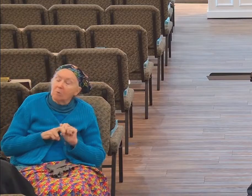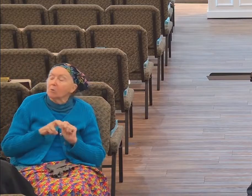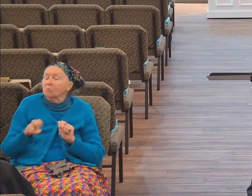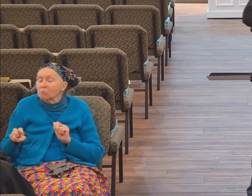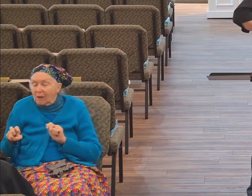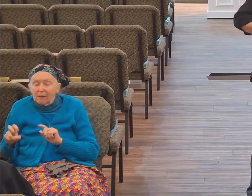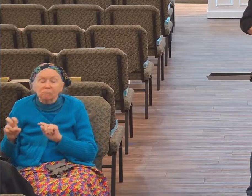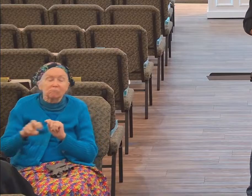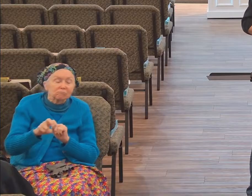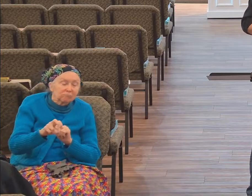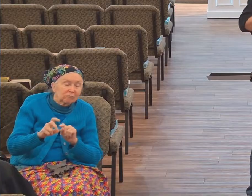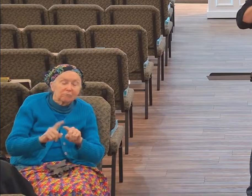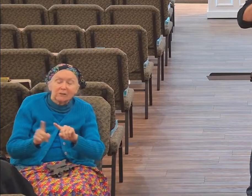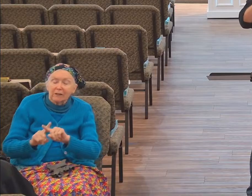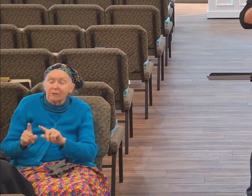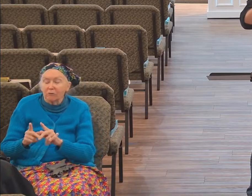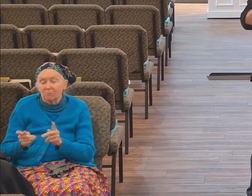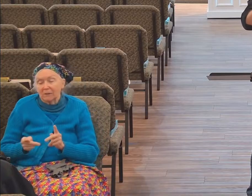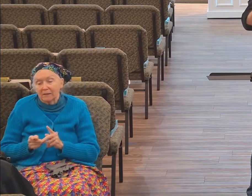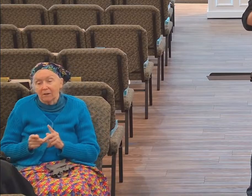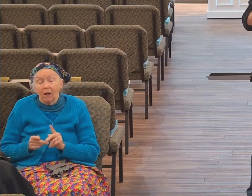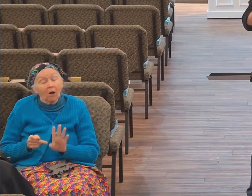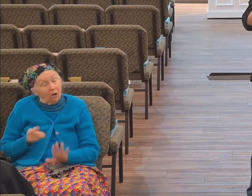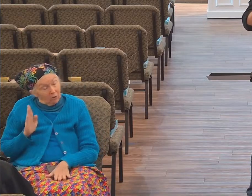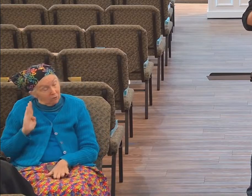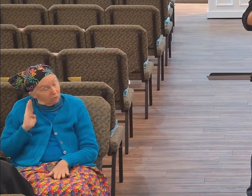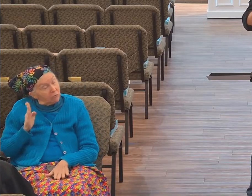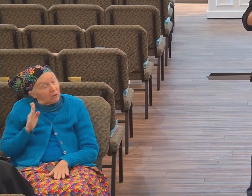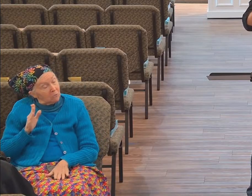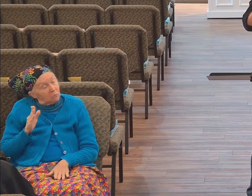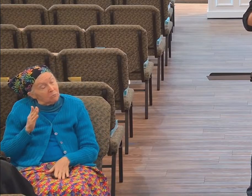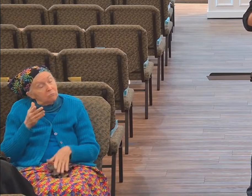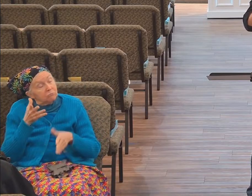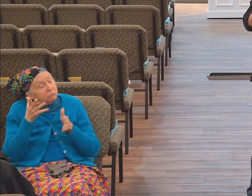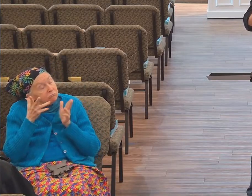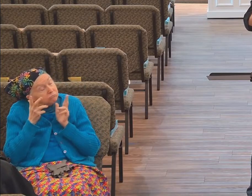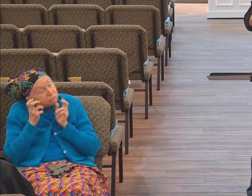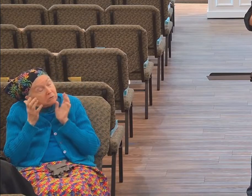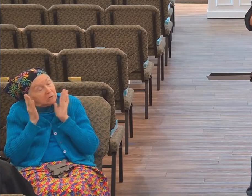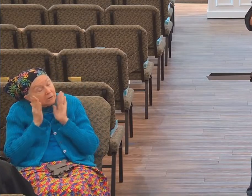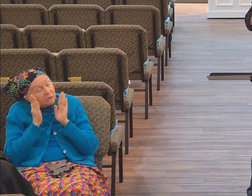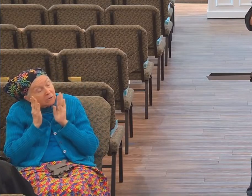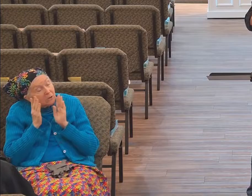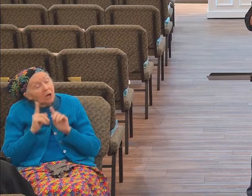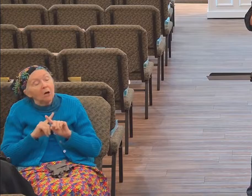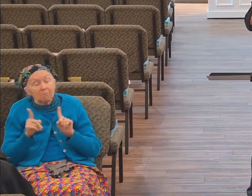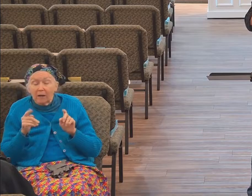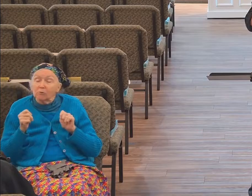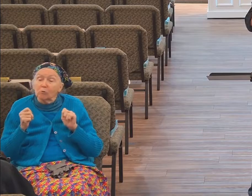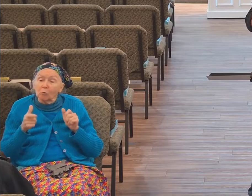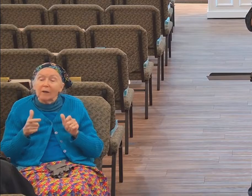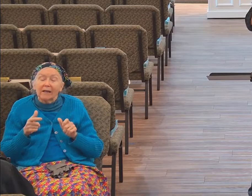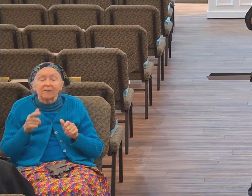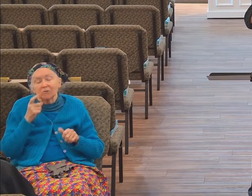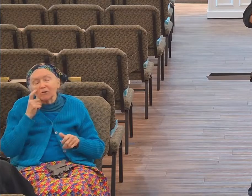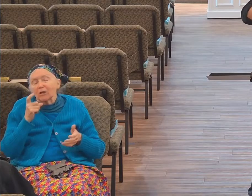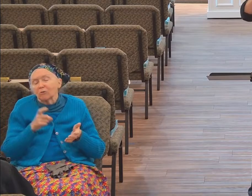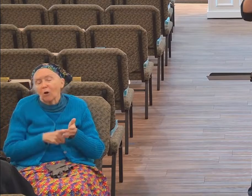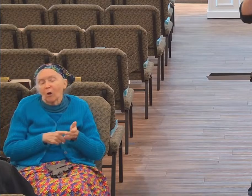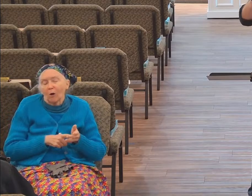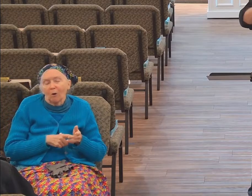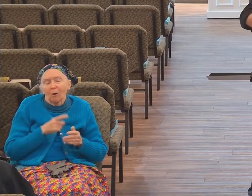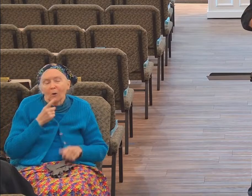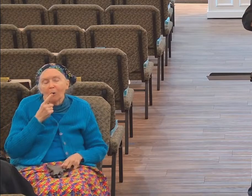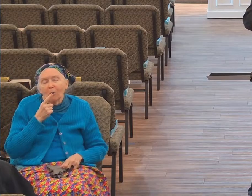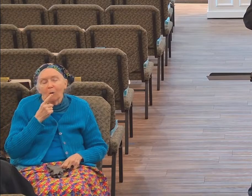okay? Not that they wouldn't give ear, but I think that they were pretty quick to be able to take note of who they could